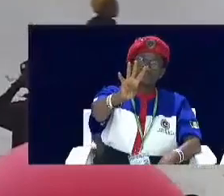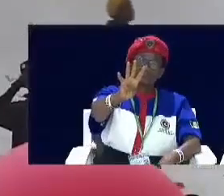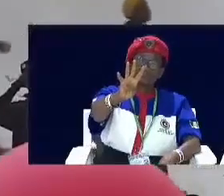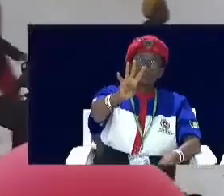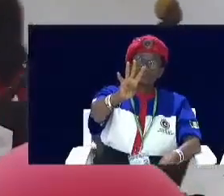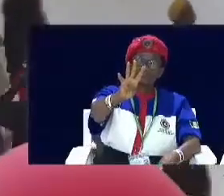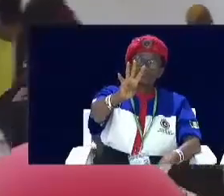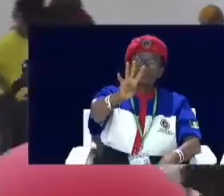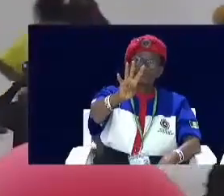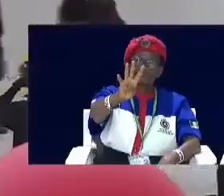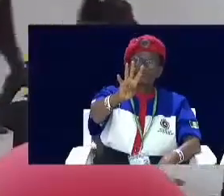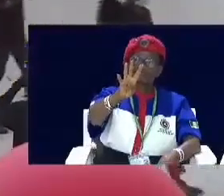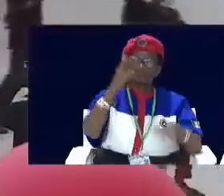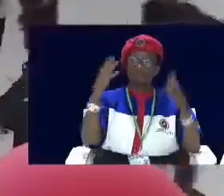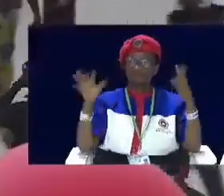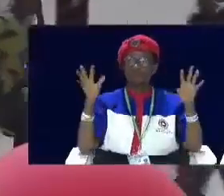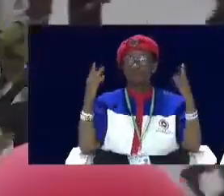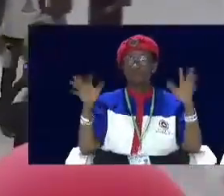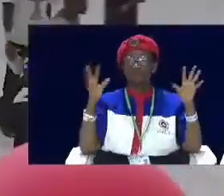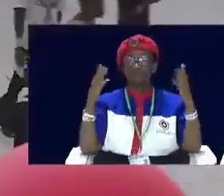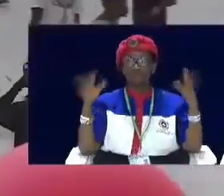Erin.